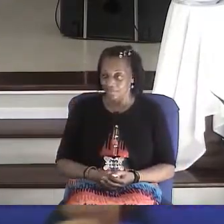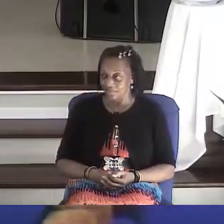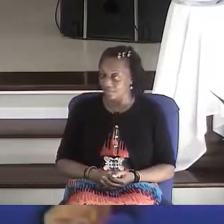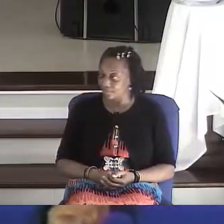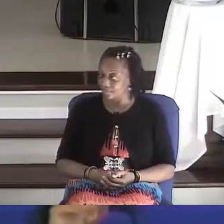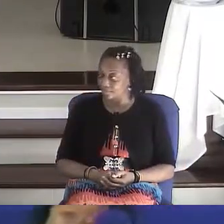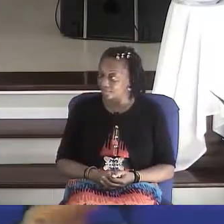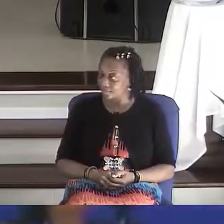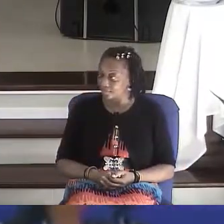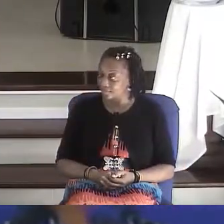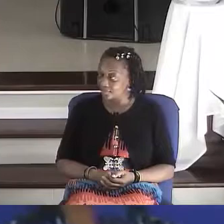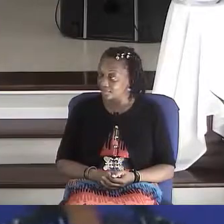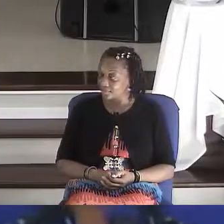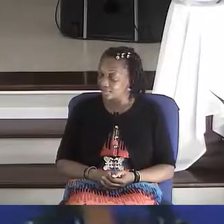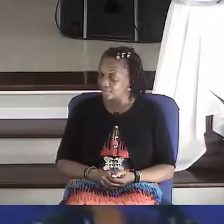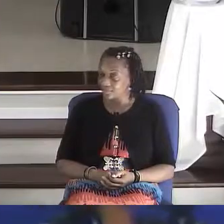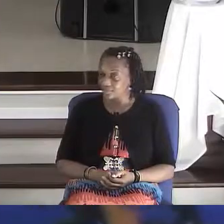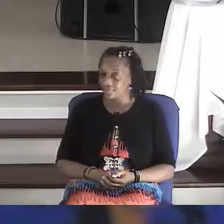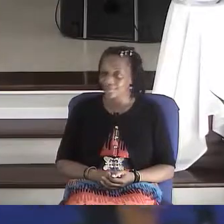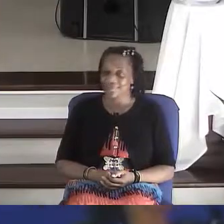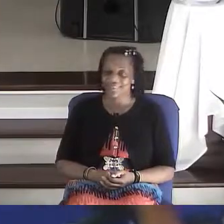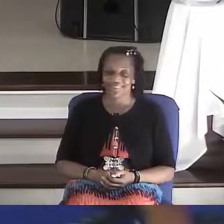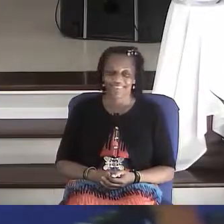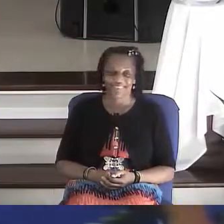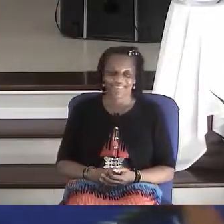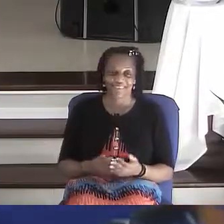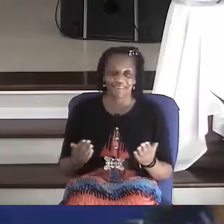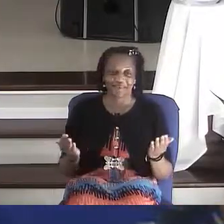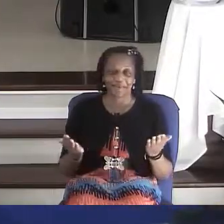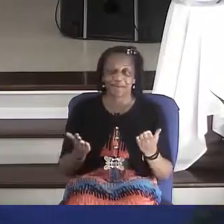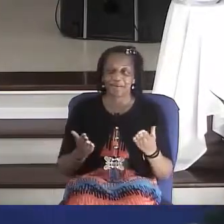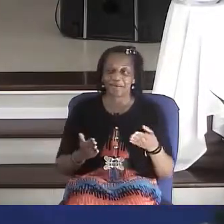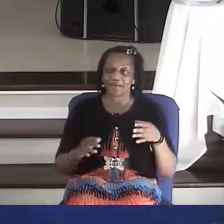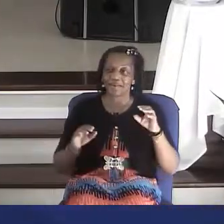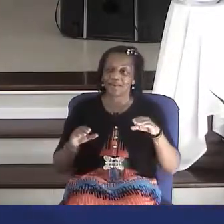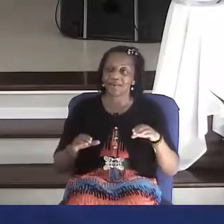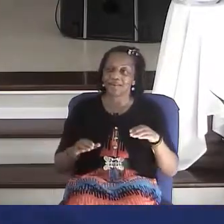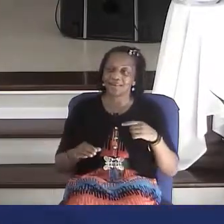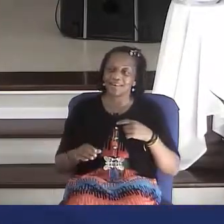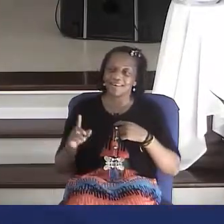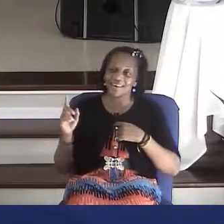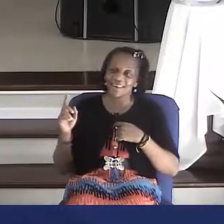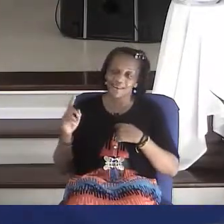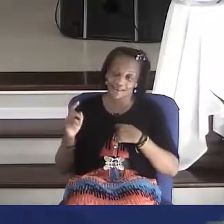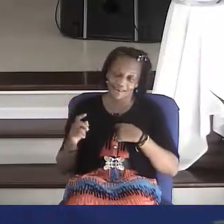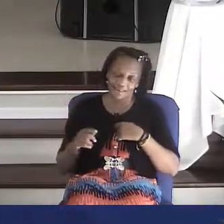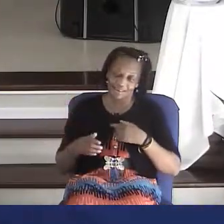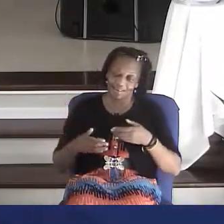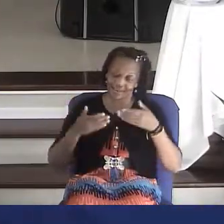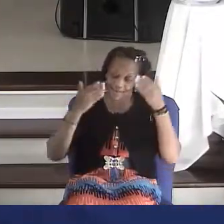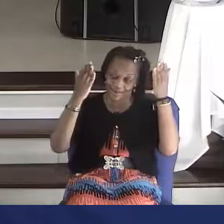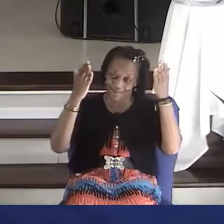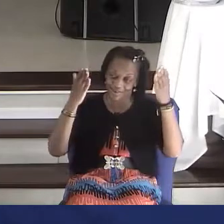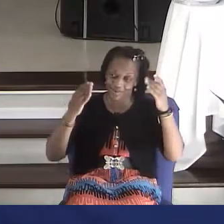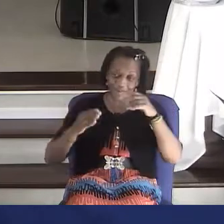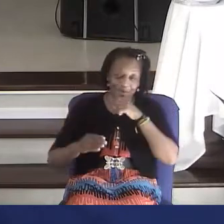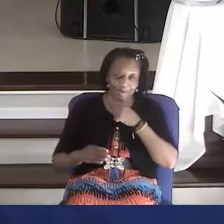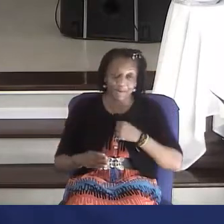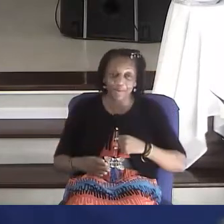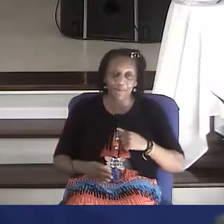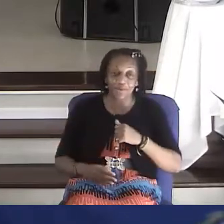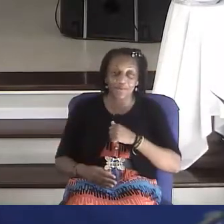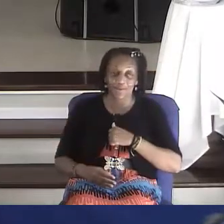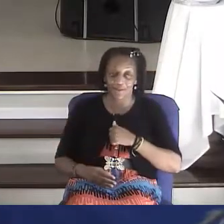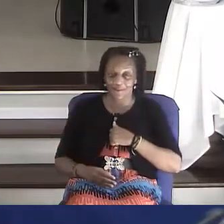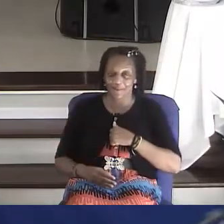what can I give him, poor as I am? If I were